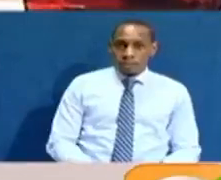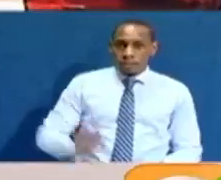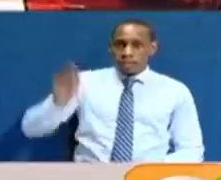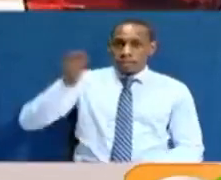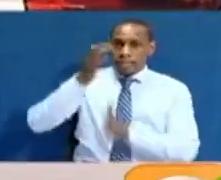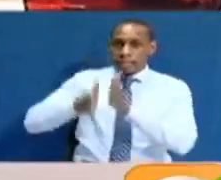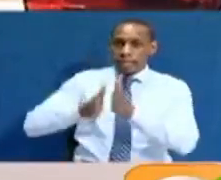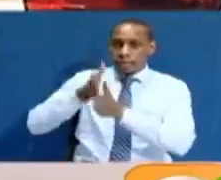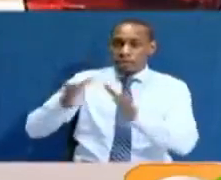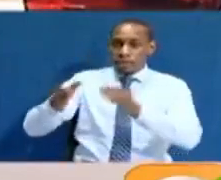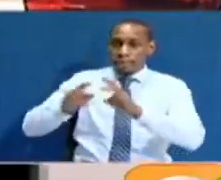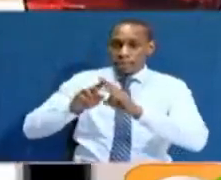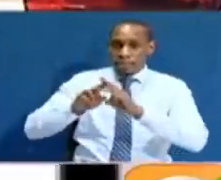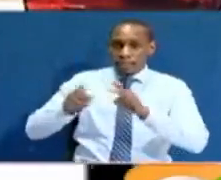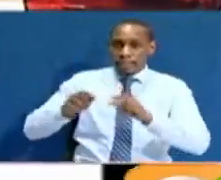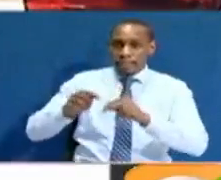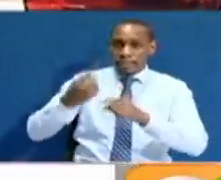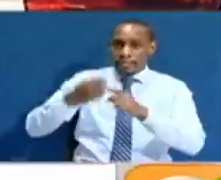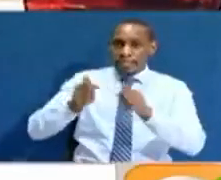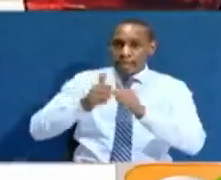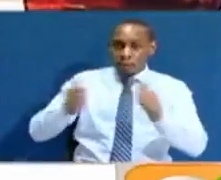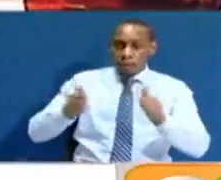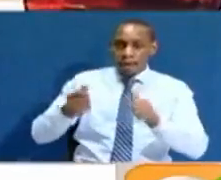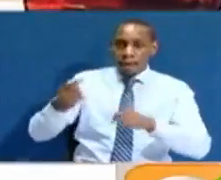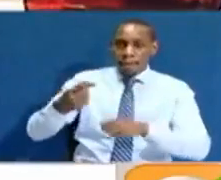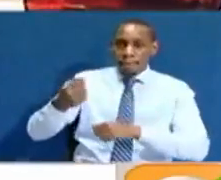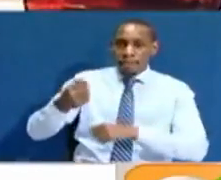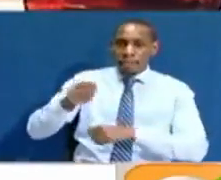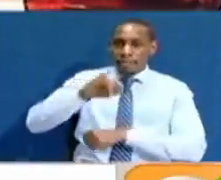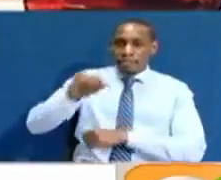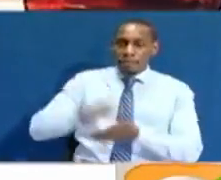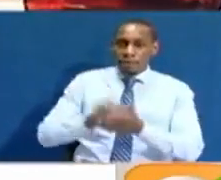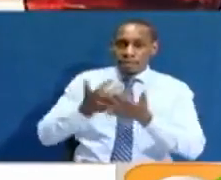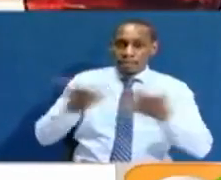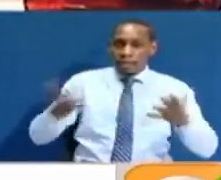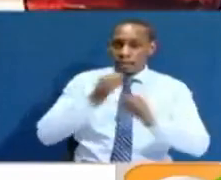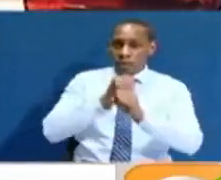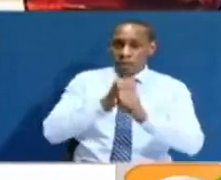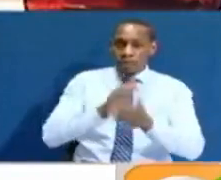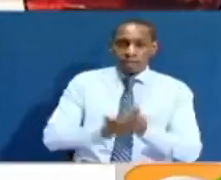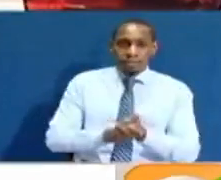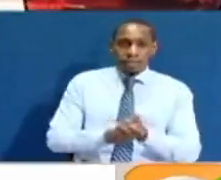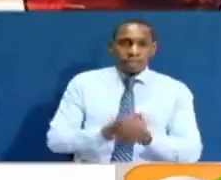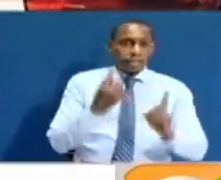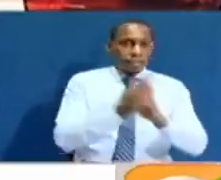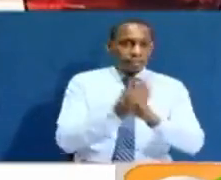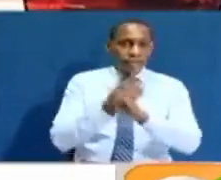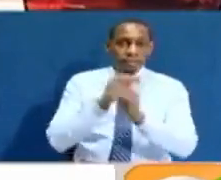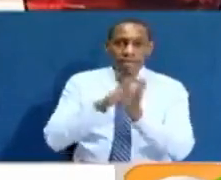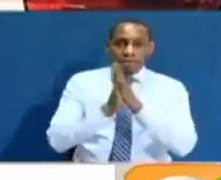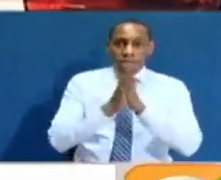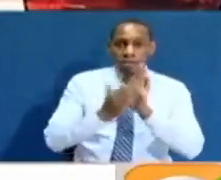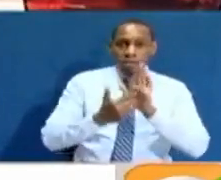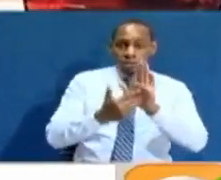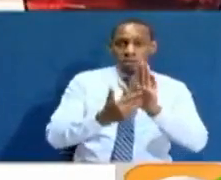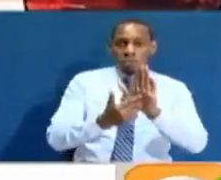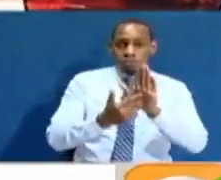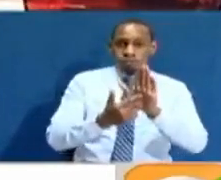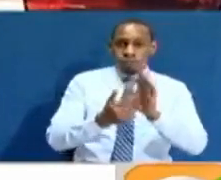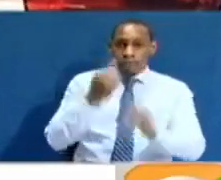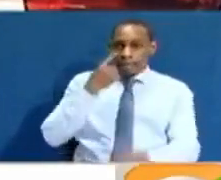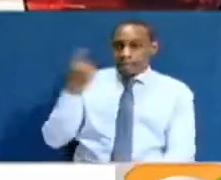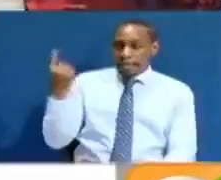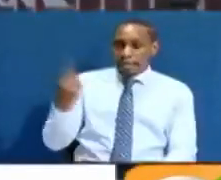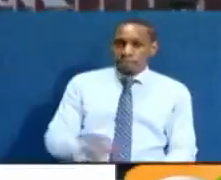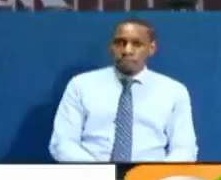Kenya Railways Corporation has begun the year on a high in its January SGR cargo performance. This and more stories in our corporate news.